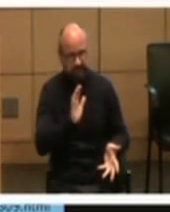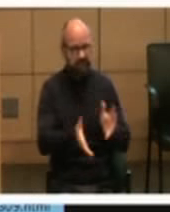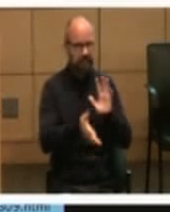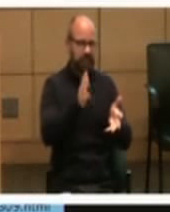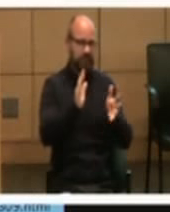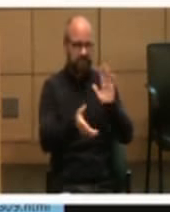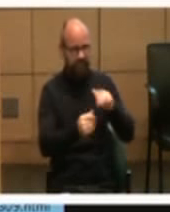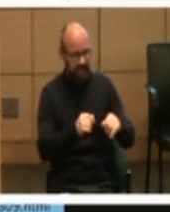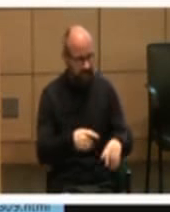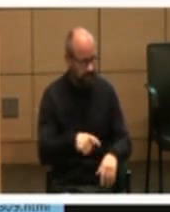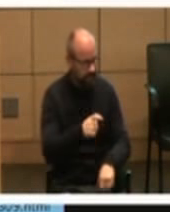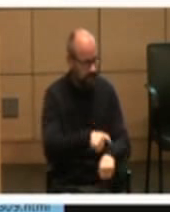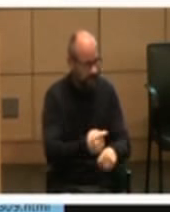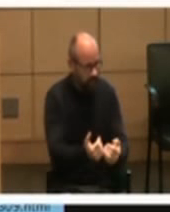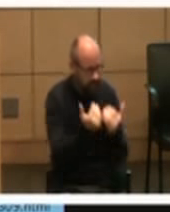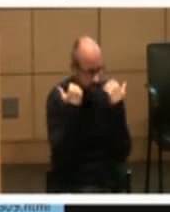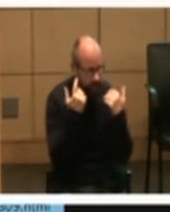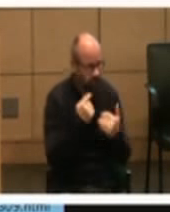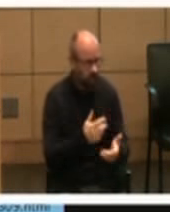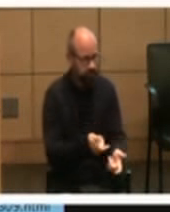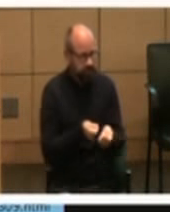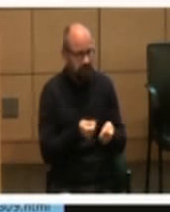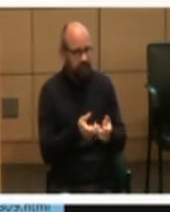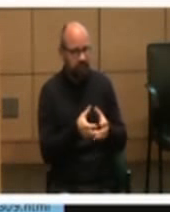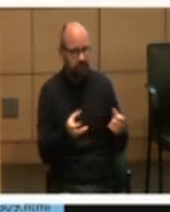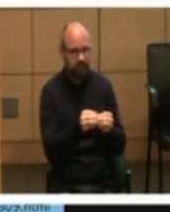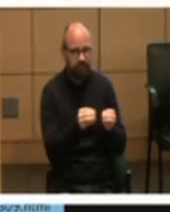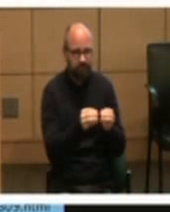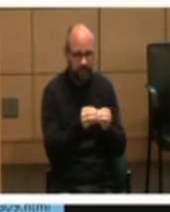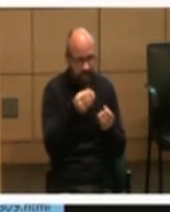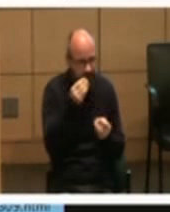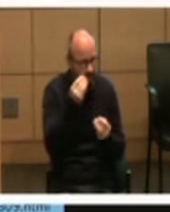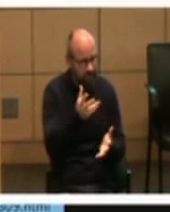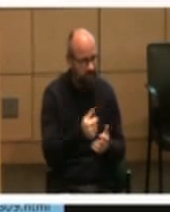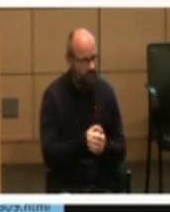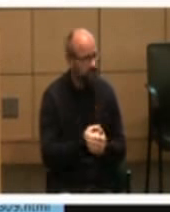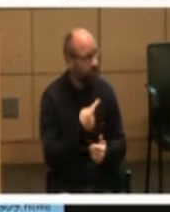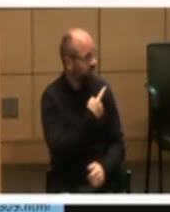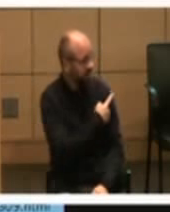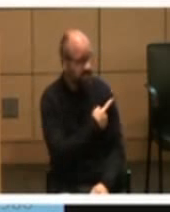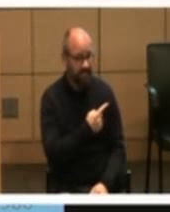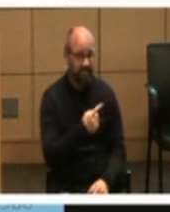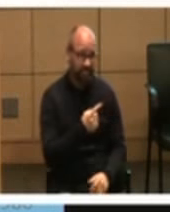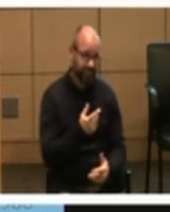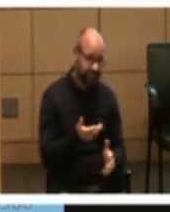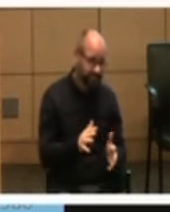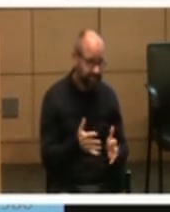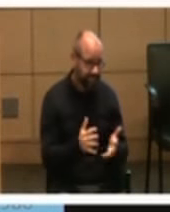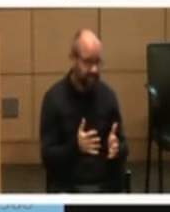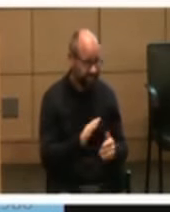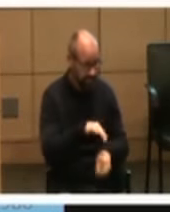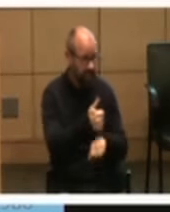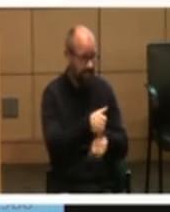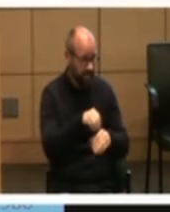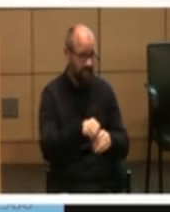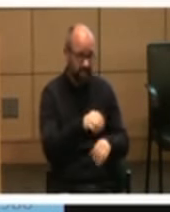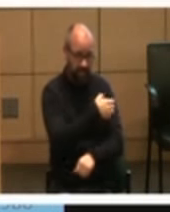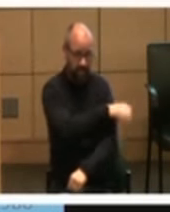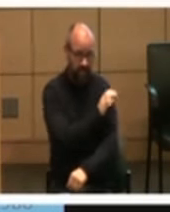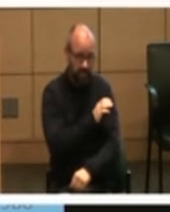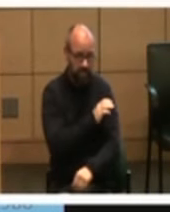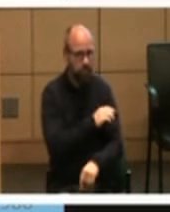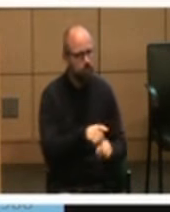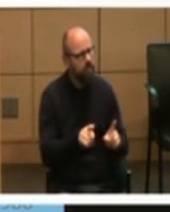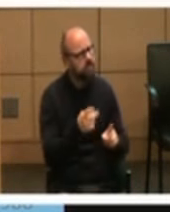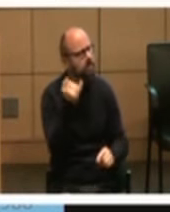here. So this might not be the most feasible thing for use in the clinic. What about an assessment where we can use